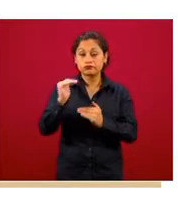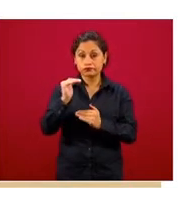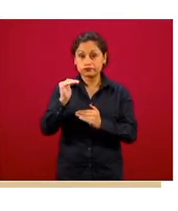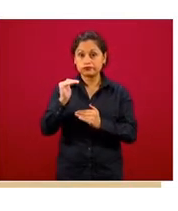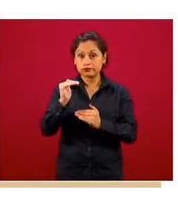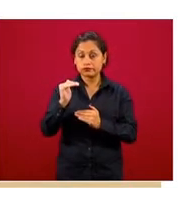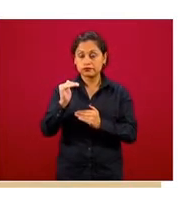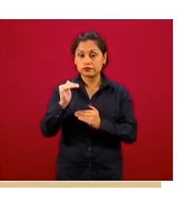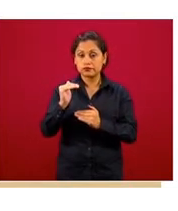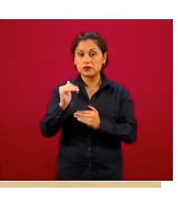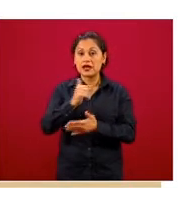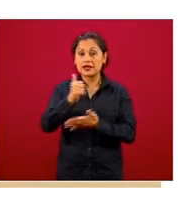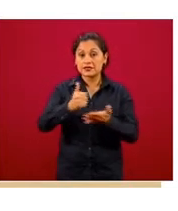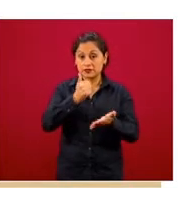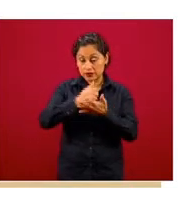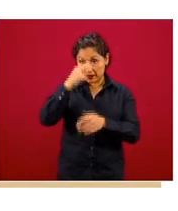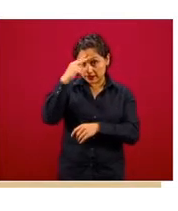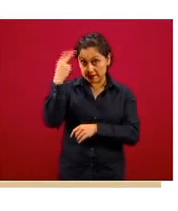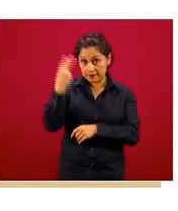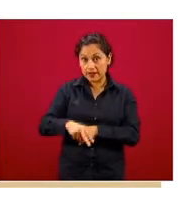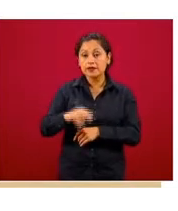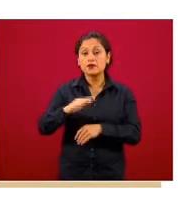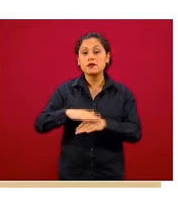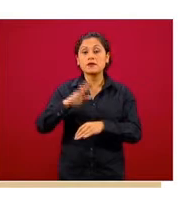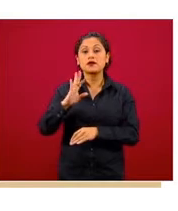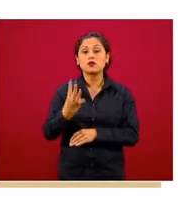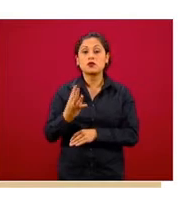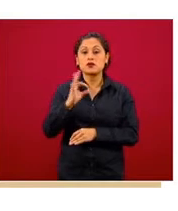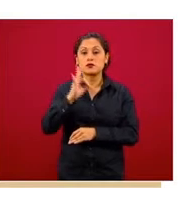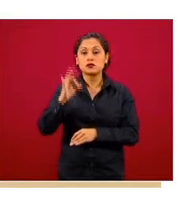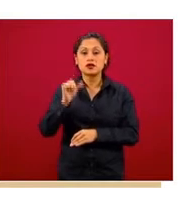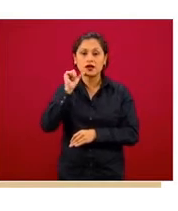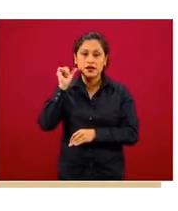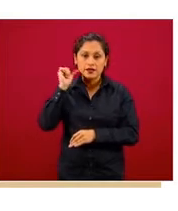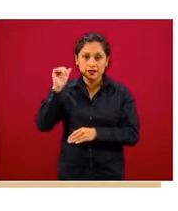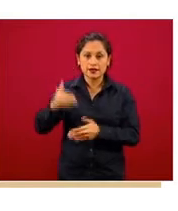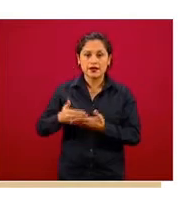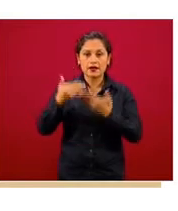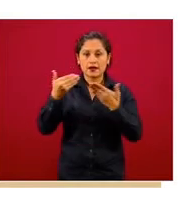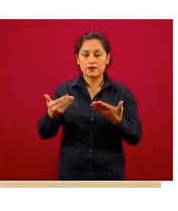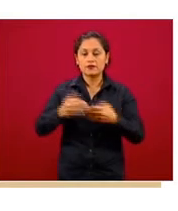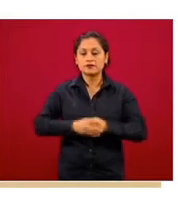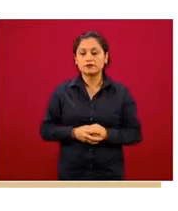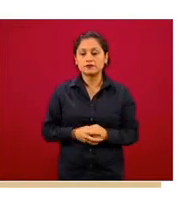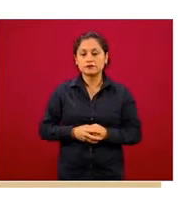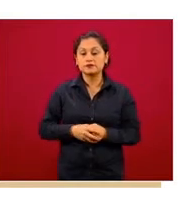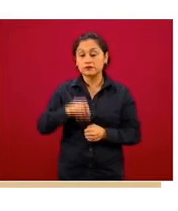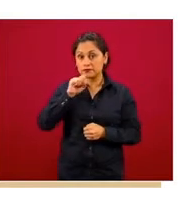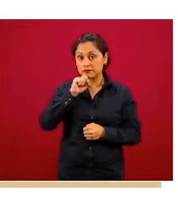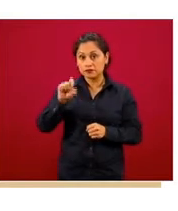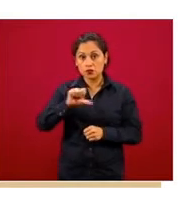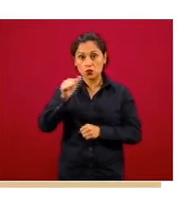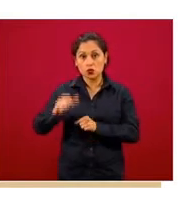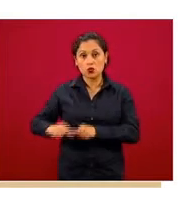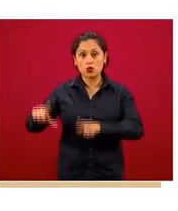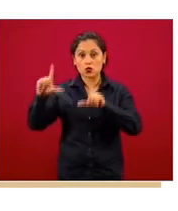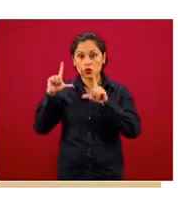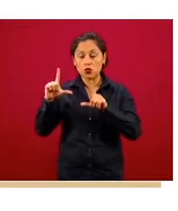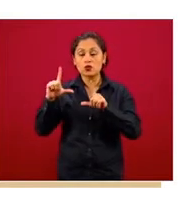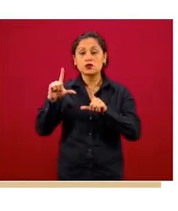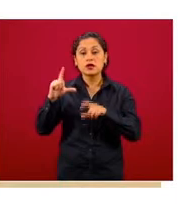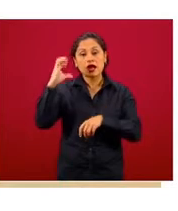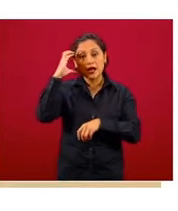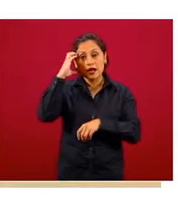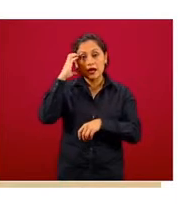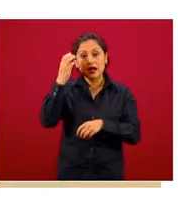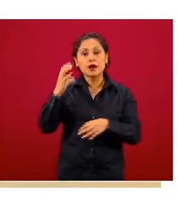which represents an increase in occupancy for beds. And on this next slide, you